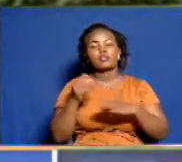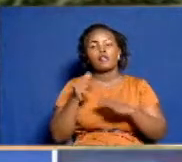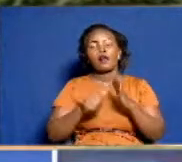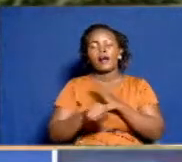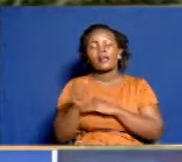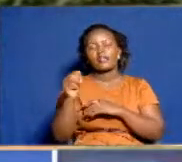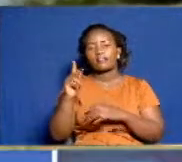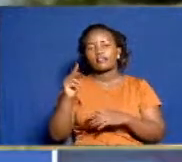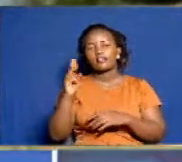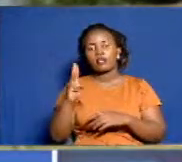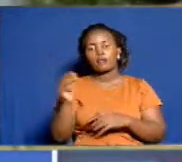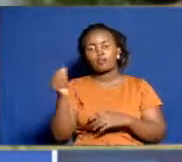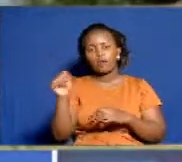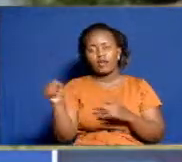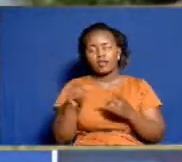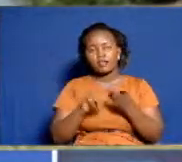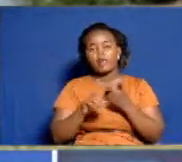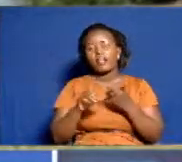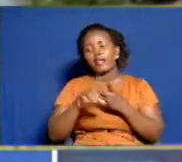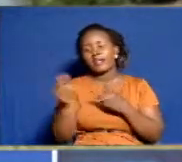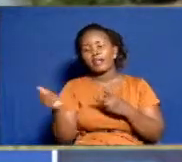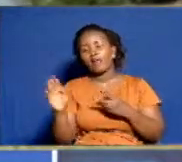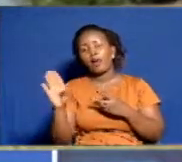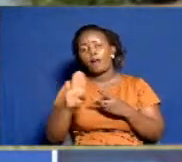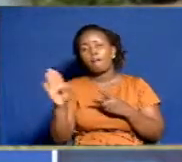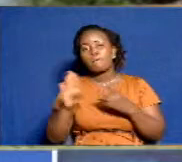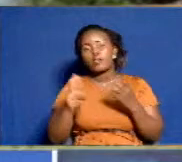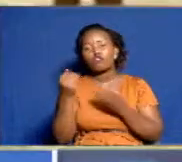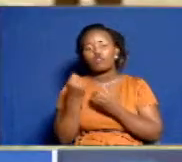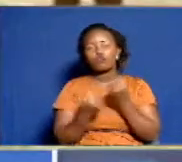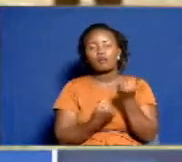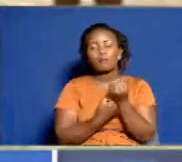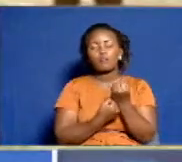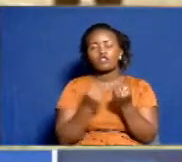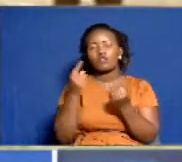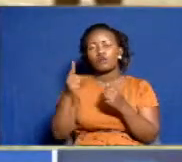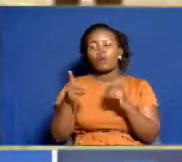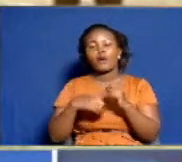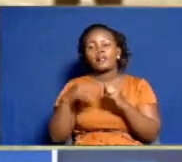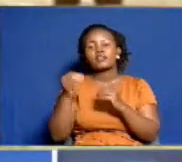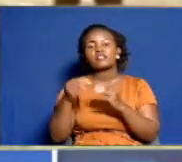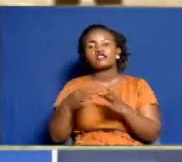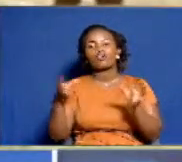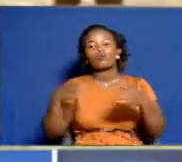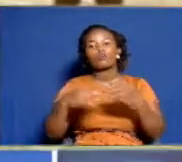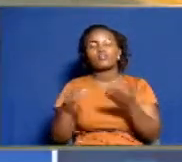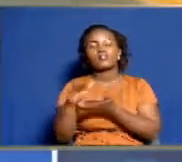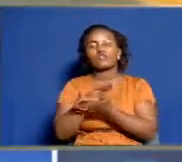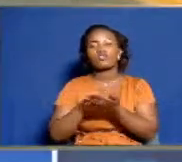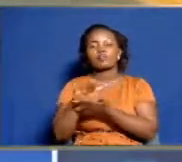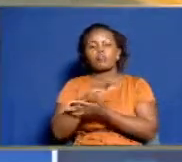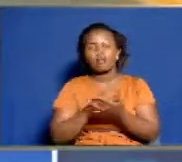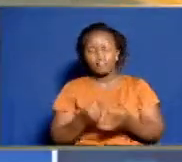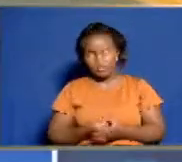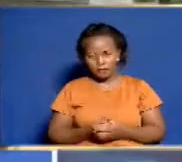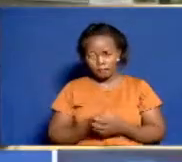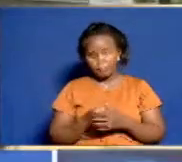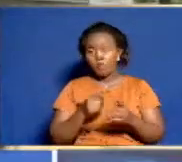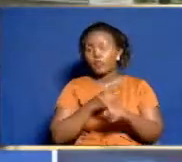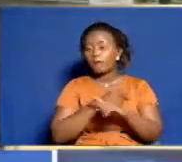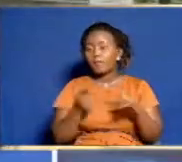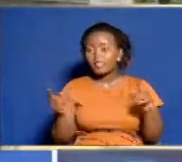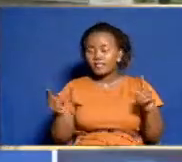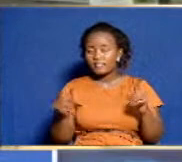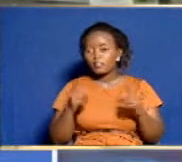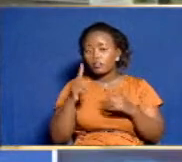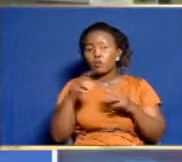Wildlife Service, and another 1 billion shillings to support 160 community conservancies. However, 1 year on,